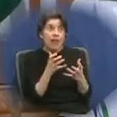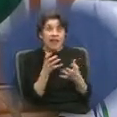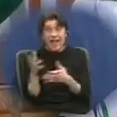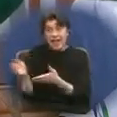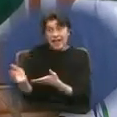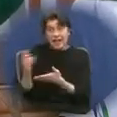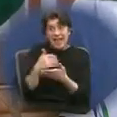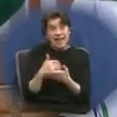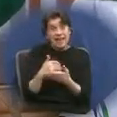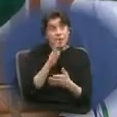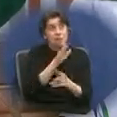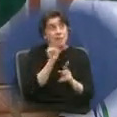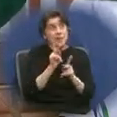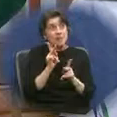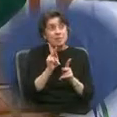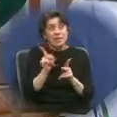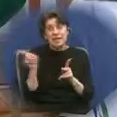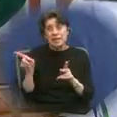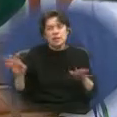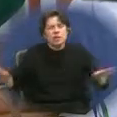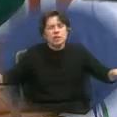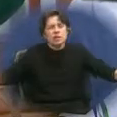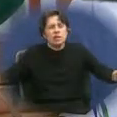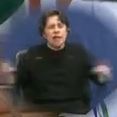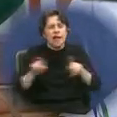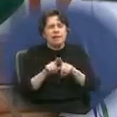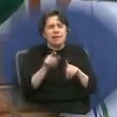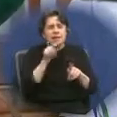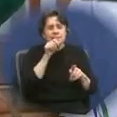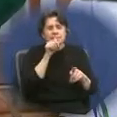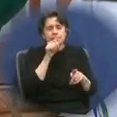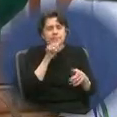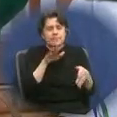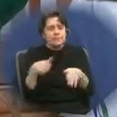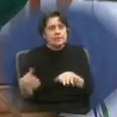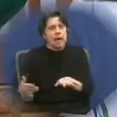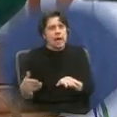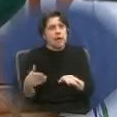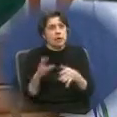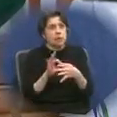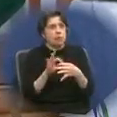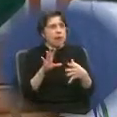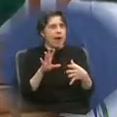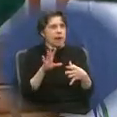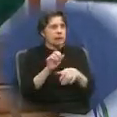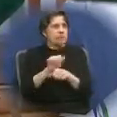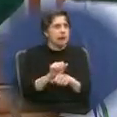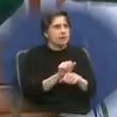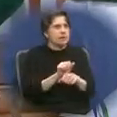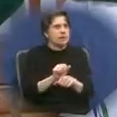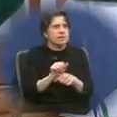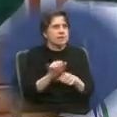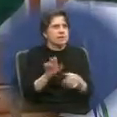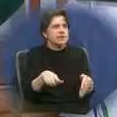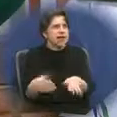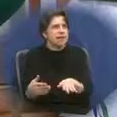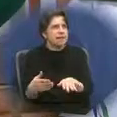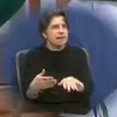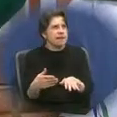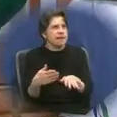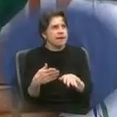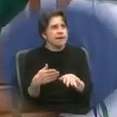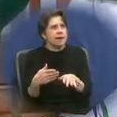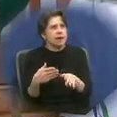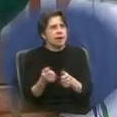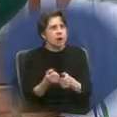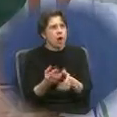people, he stretched out his hands as he endured his passion, so as to break the bonds of death and manifest the resurrection. And